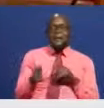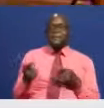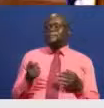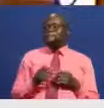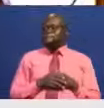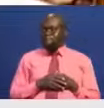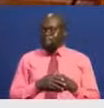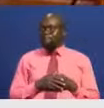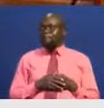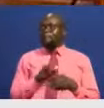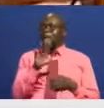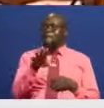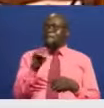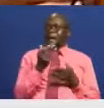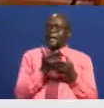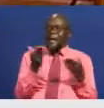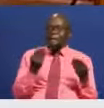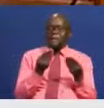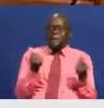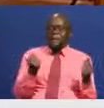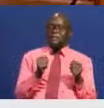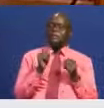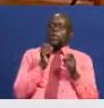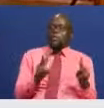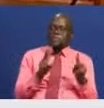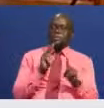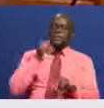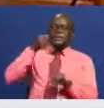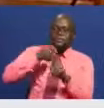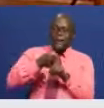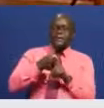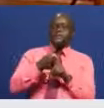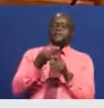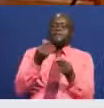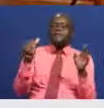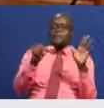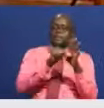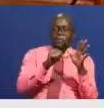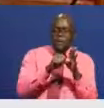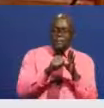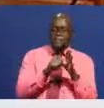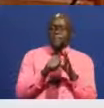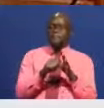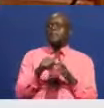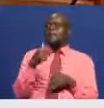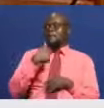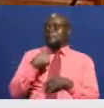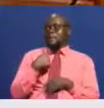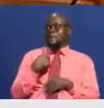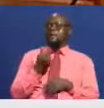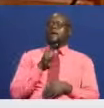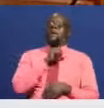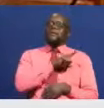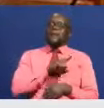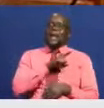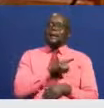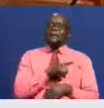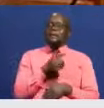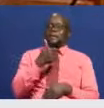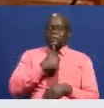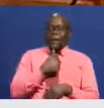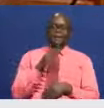rather find every little opportunity for them to fight anarchy. I was fortunate or unfortunate enough to